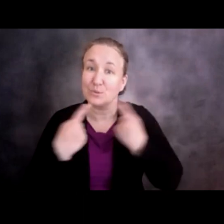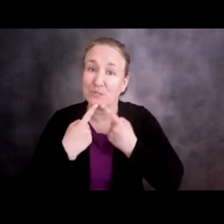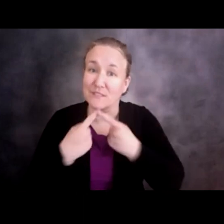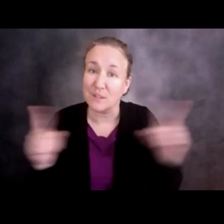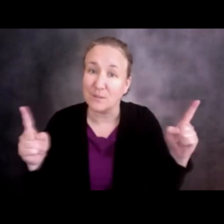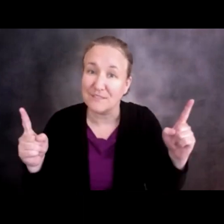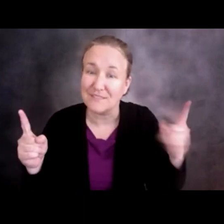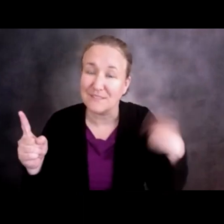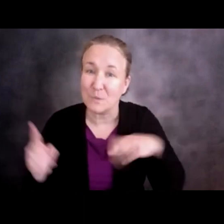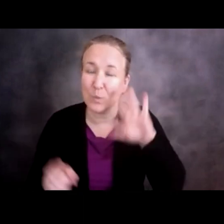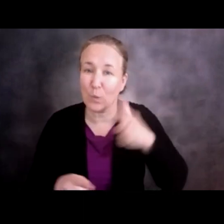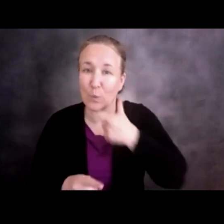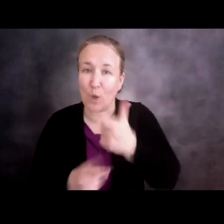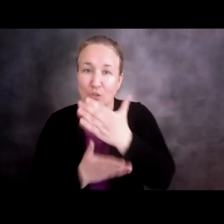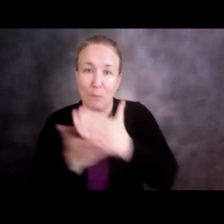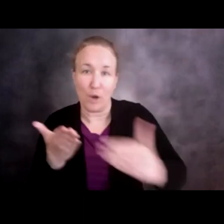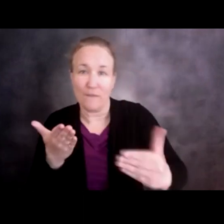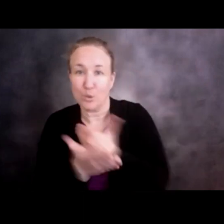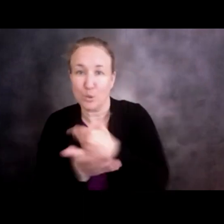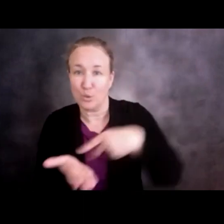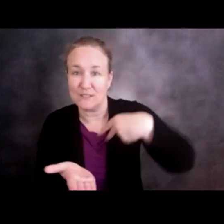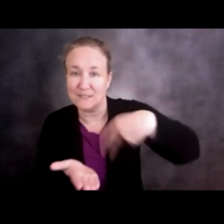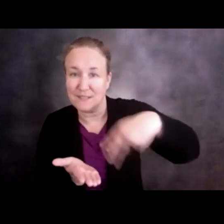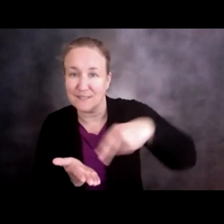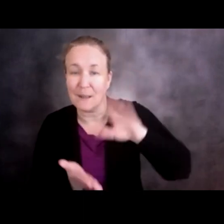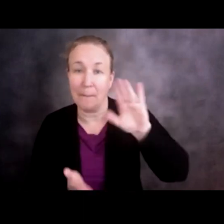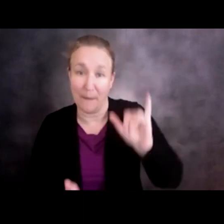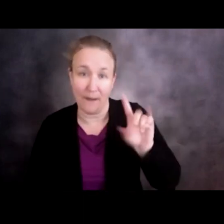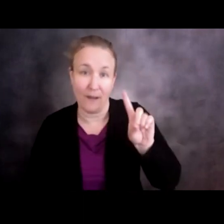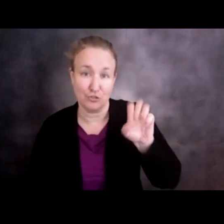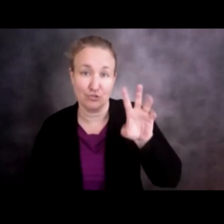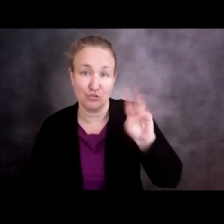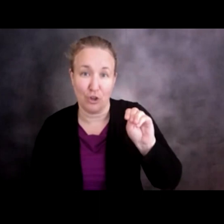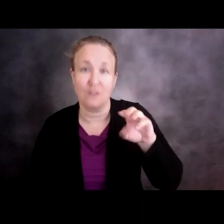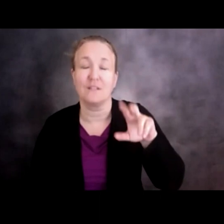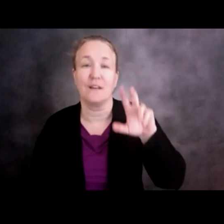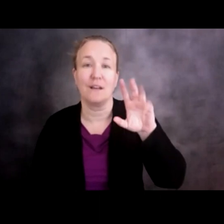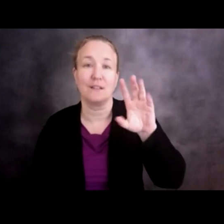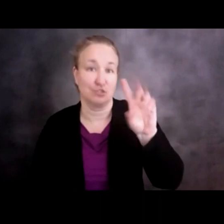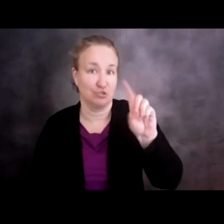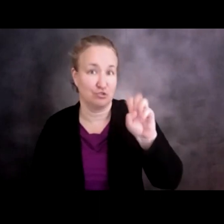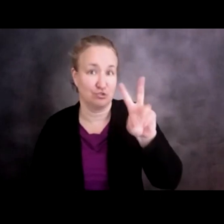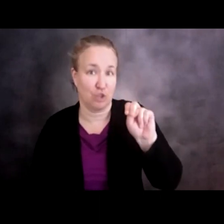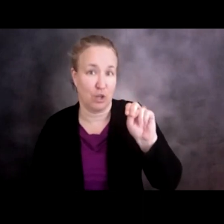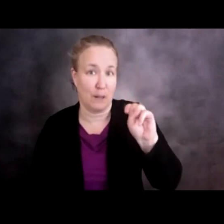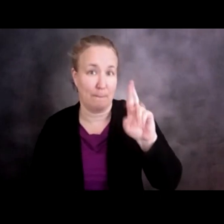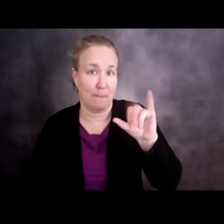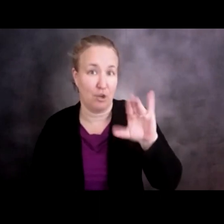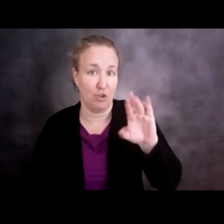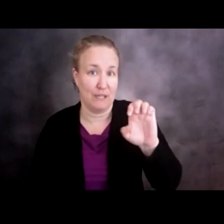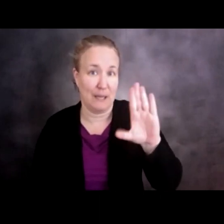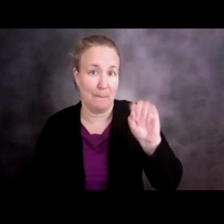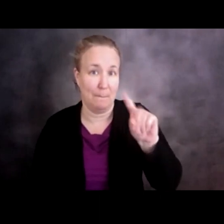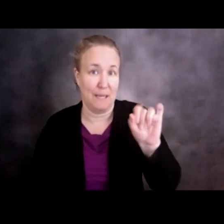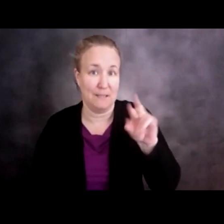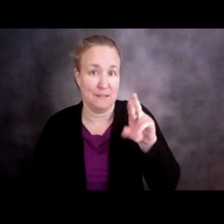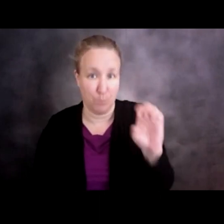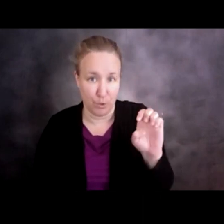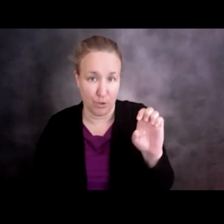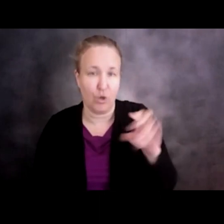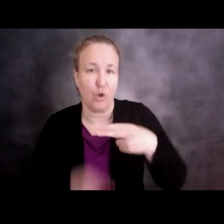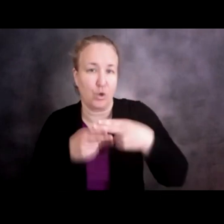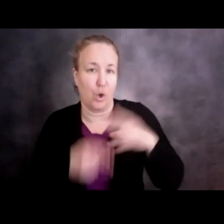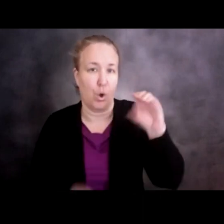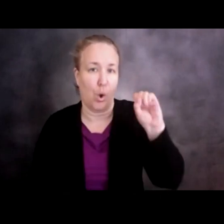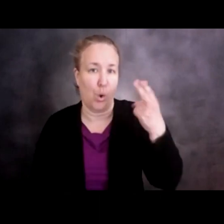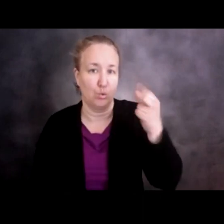we're going to be watching part of a new dance by Dawn Marie Bazemore entitled Oshun, after the Yoruba deity.